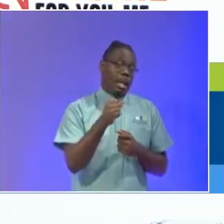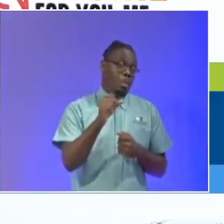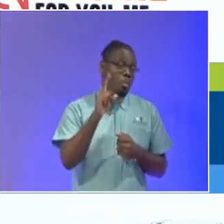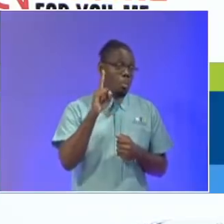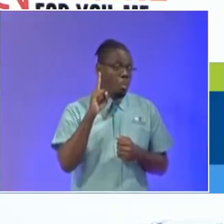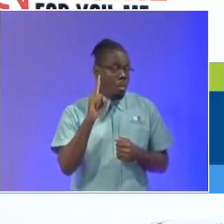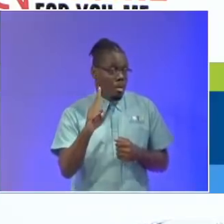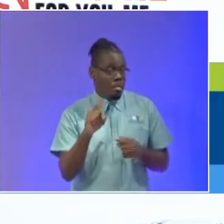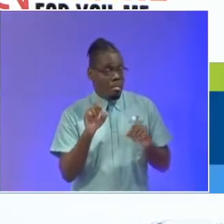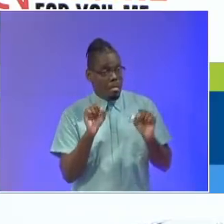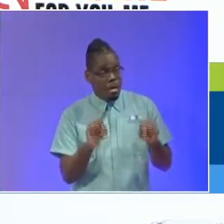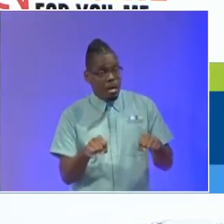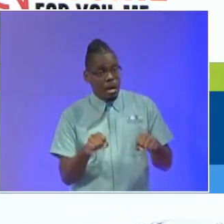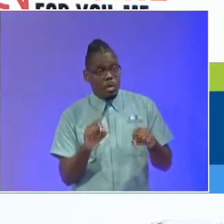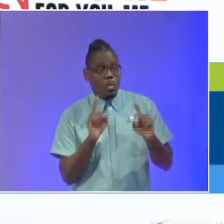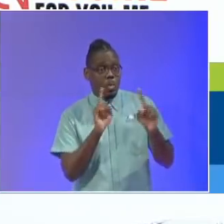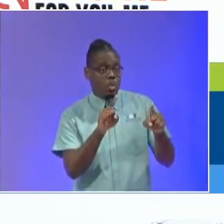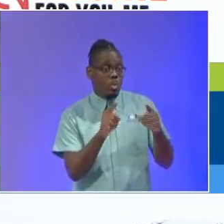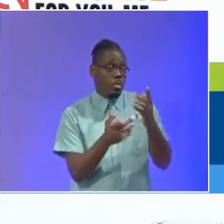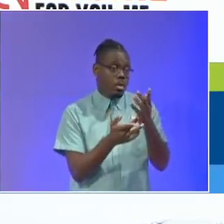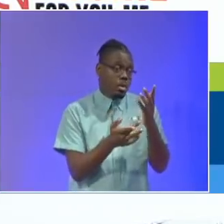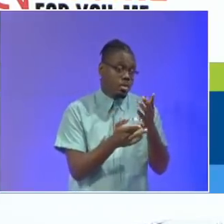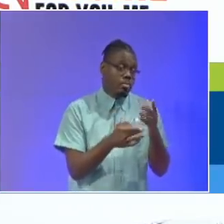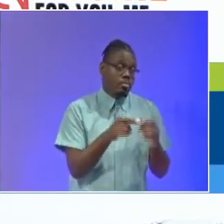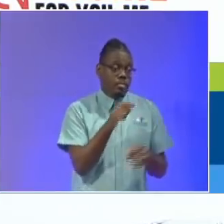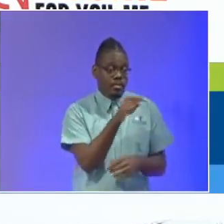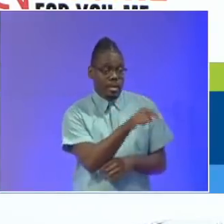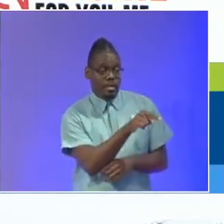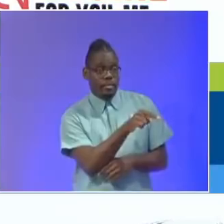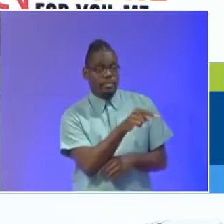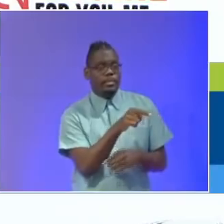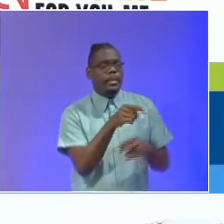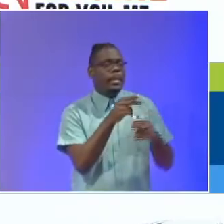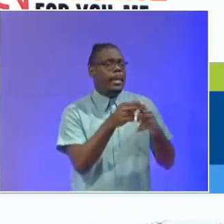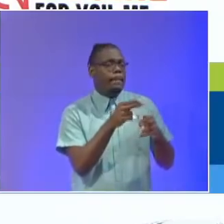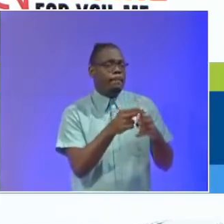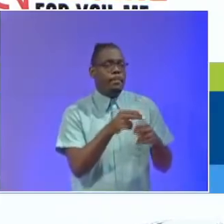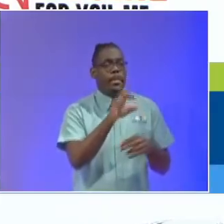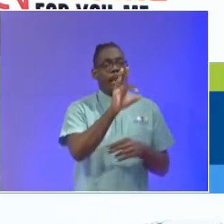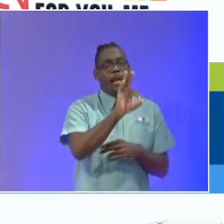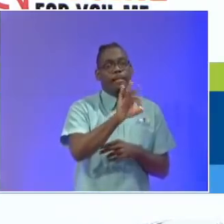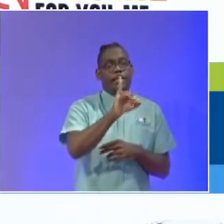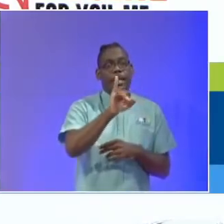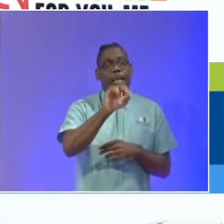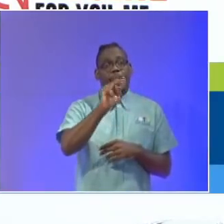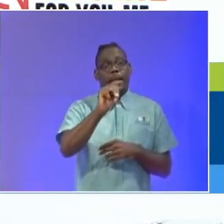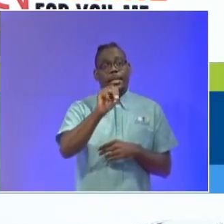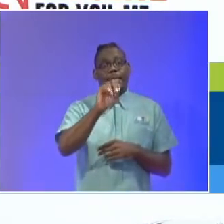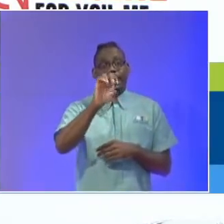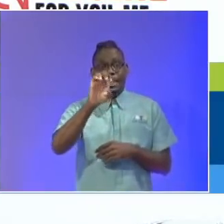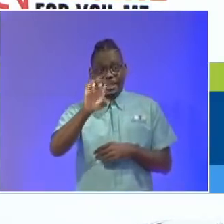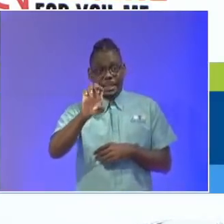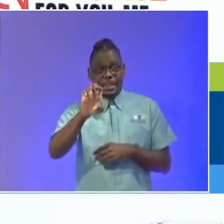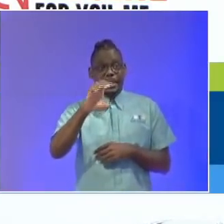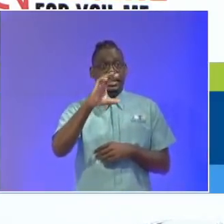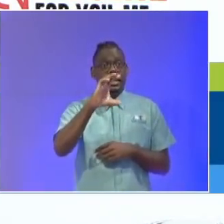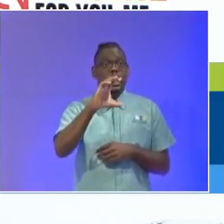this one website called Find Care TT. And in this one website, you will be